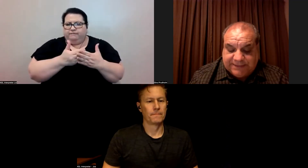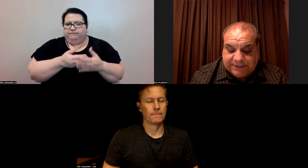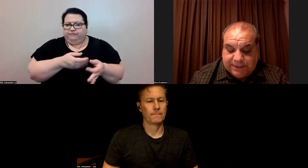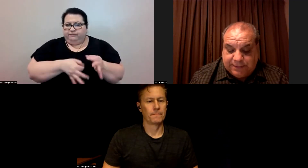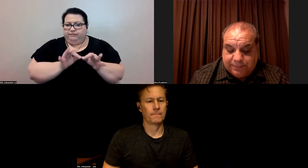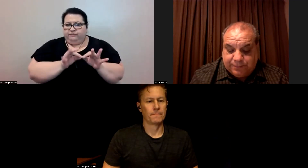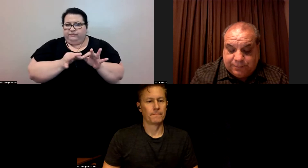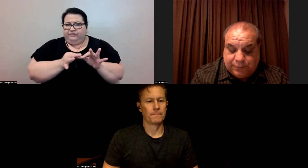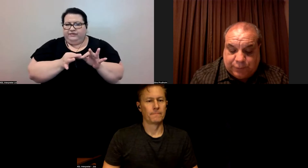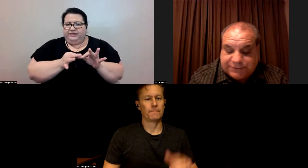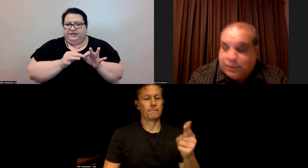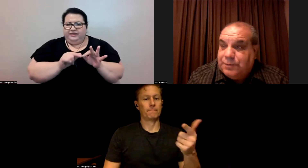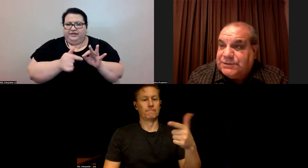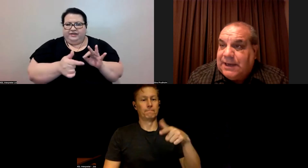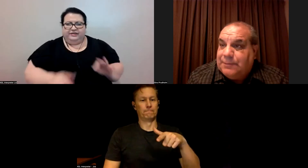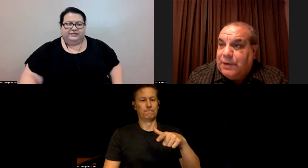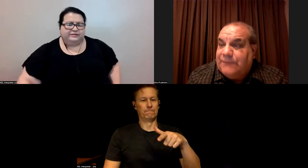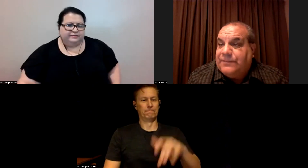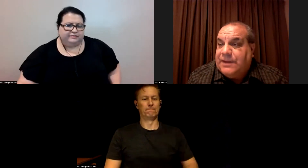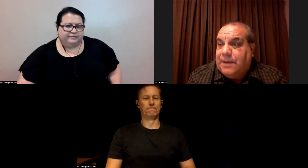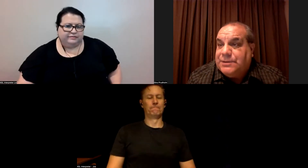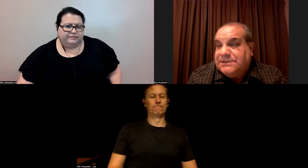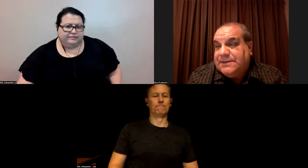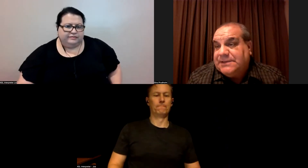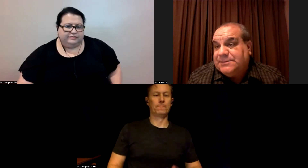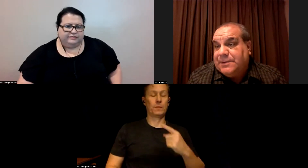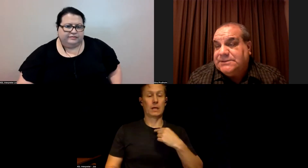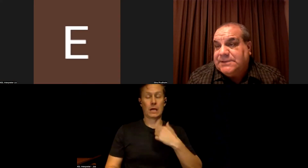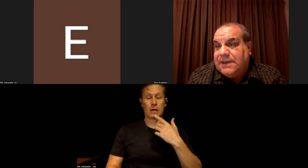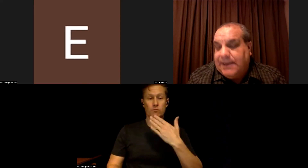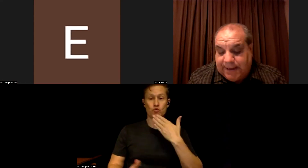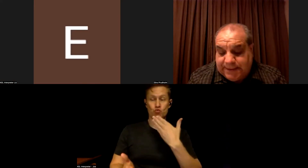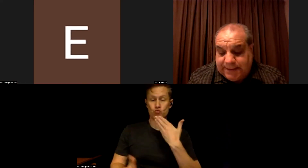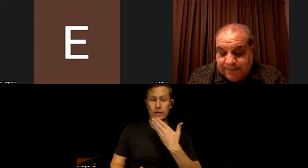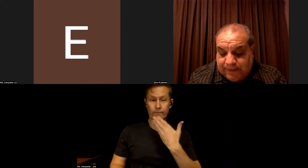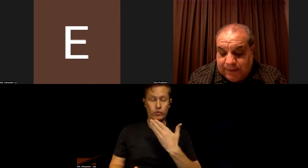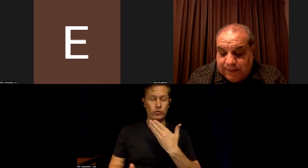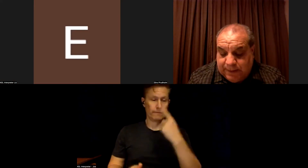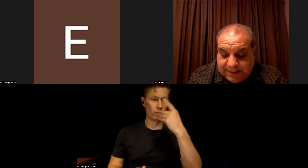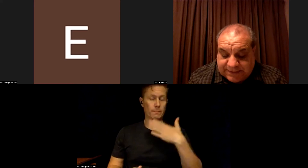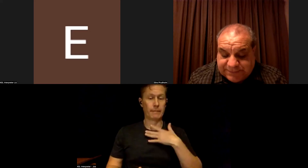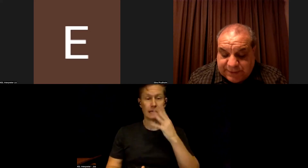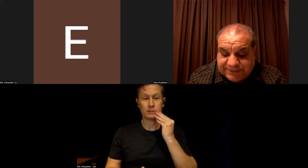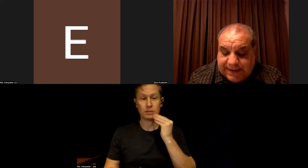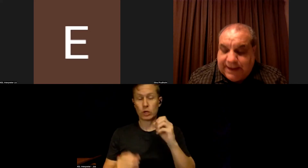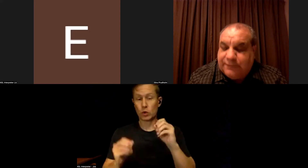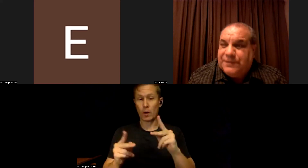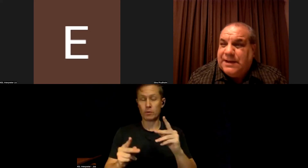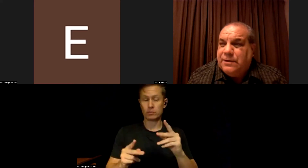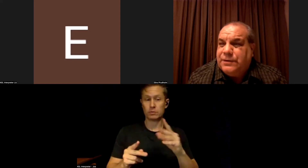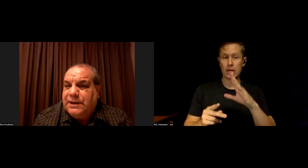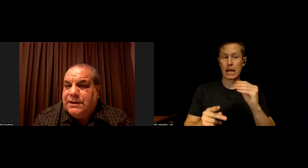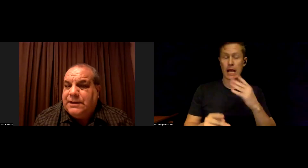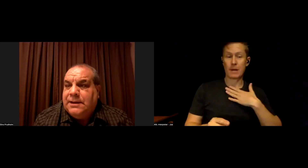As Chris Bubler said, I'm grateful for the opportunities and the experiences that I had and the experience that I had with